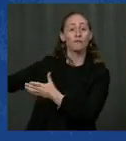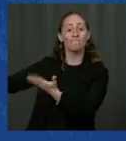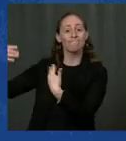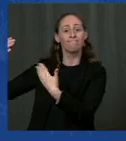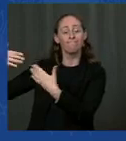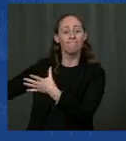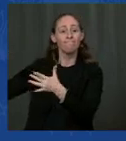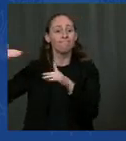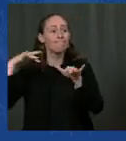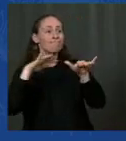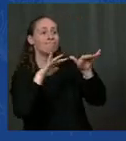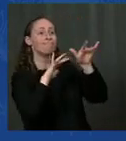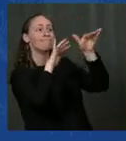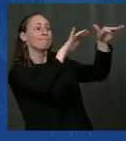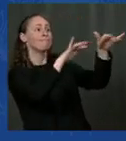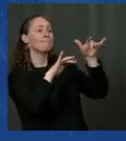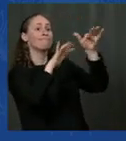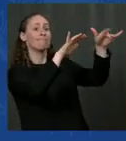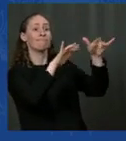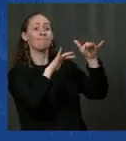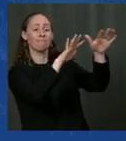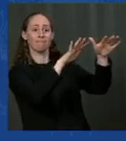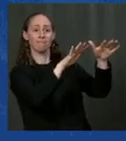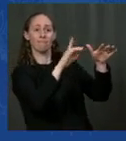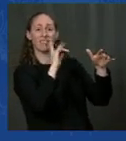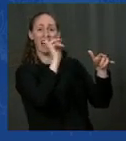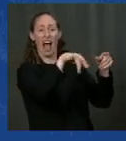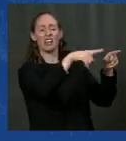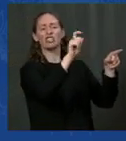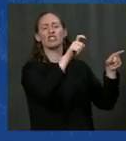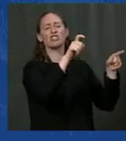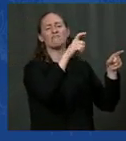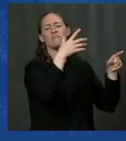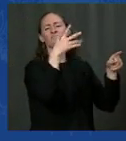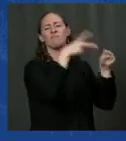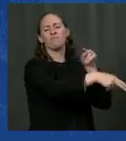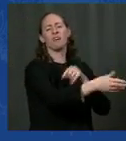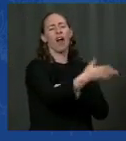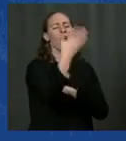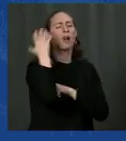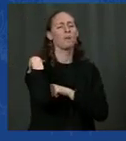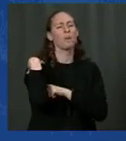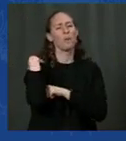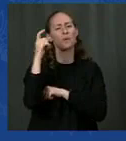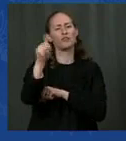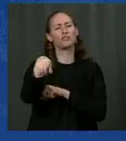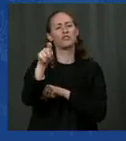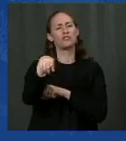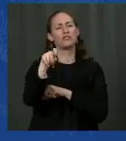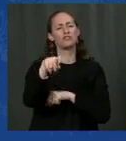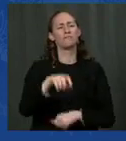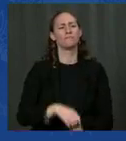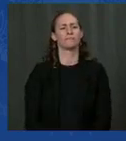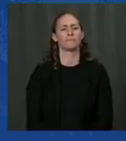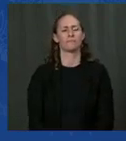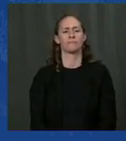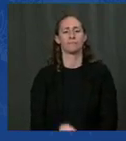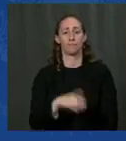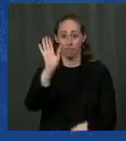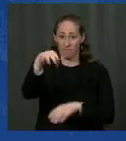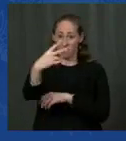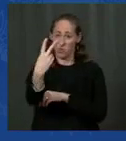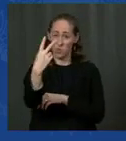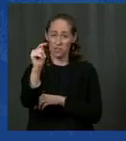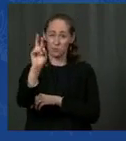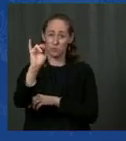long ago. After more than $2 trillion spent in Afghanistan, a cost that researchers at